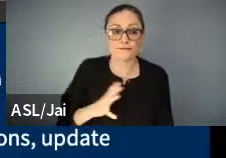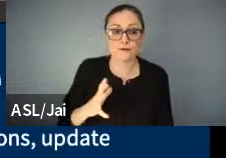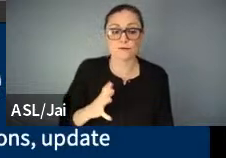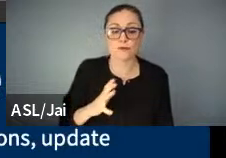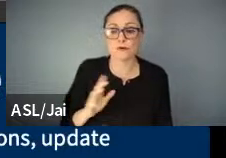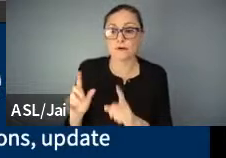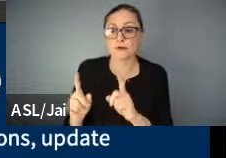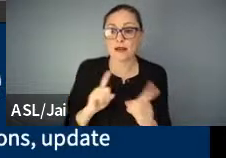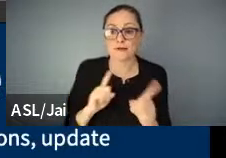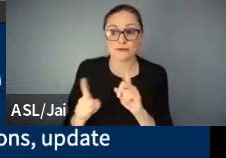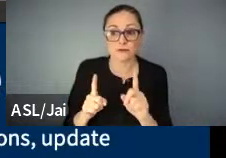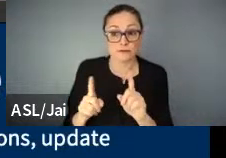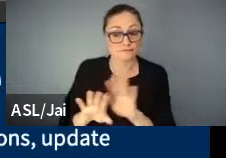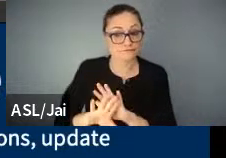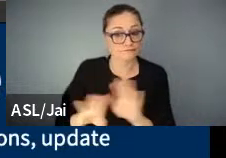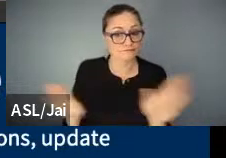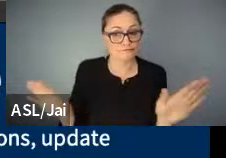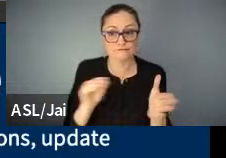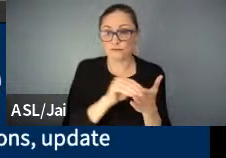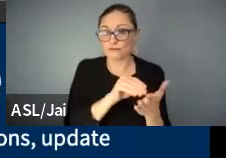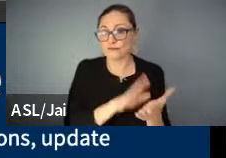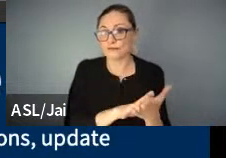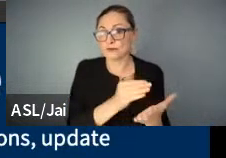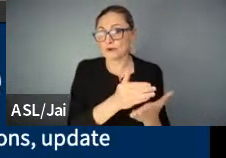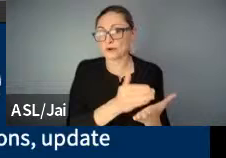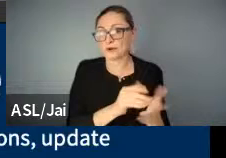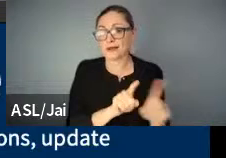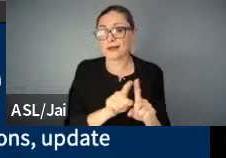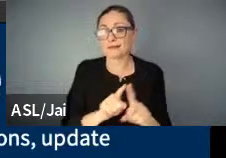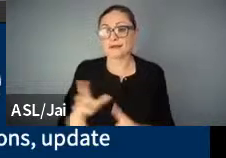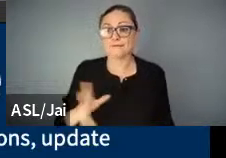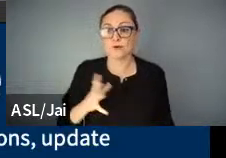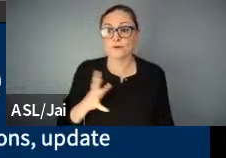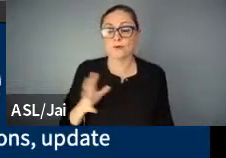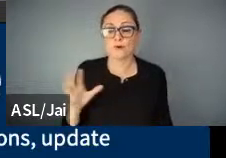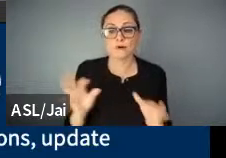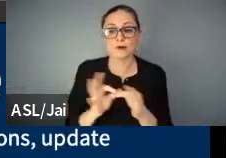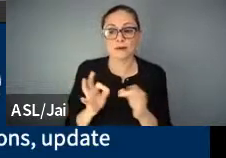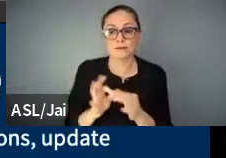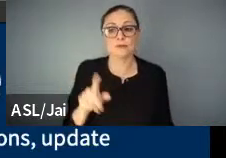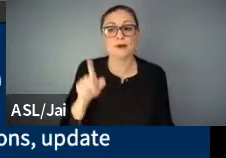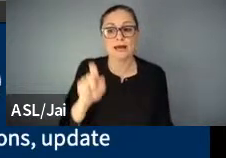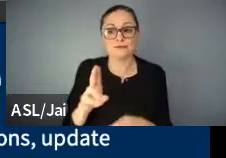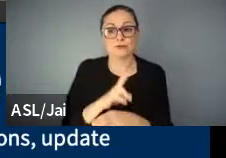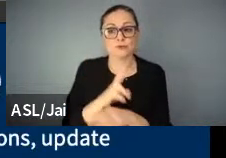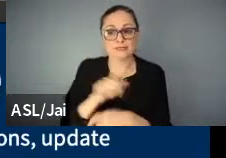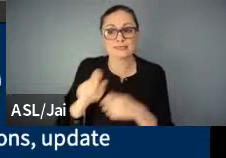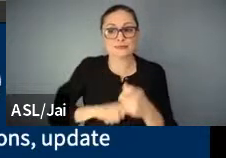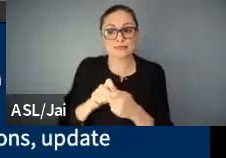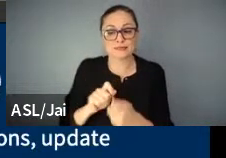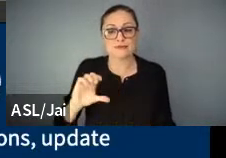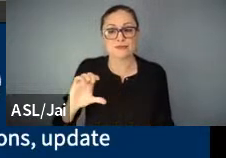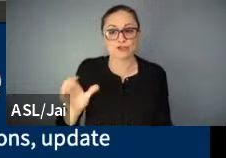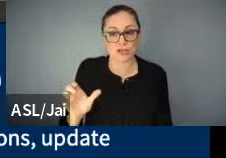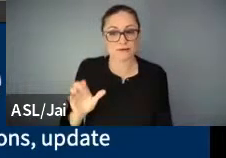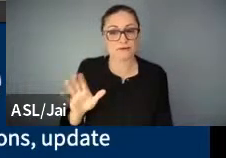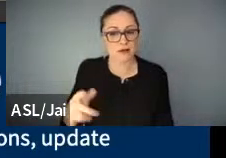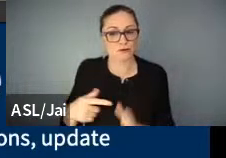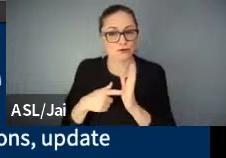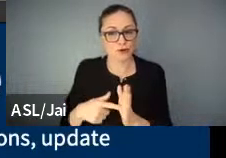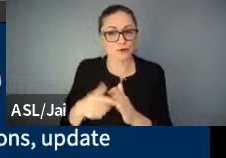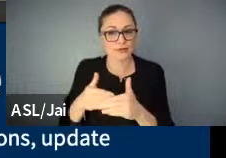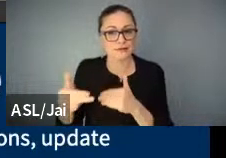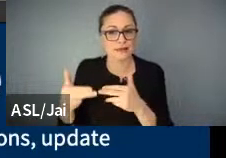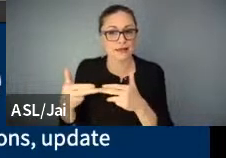conversations, they will not be recorded as formal comments. So you need to use the channels that we have on the next slide.